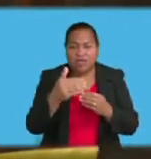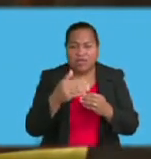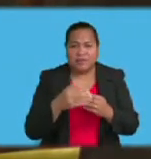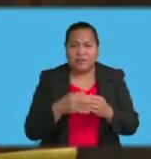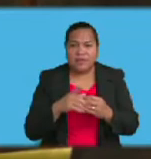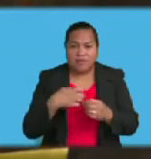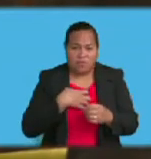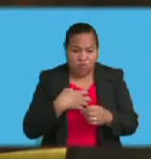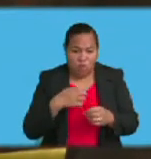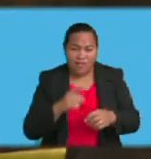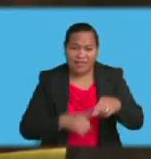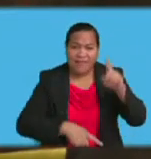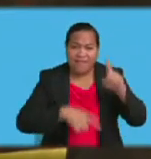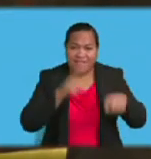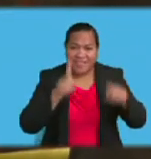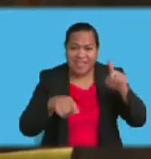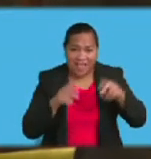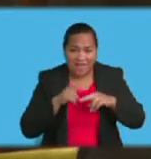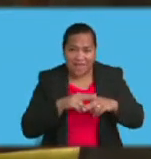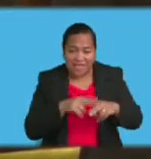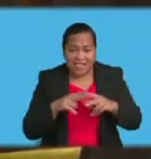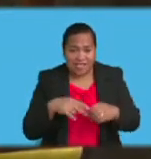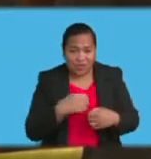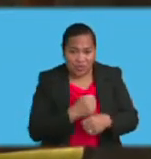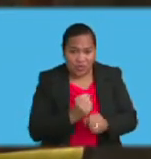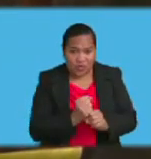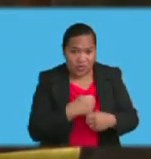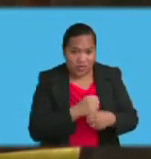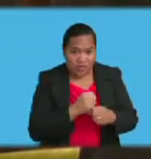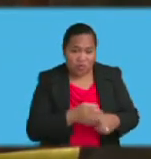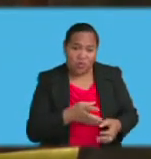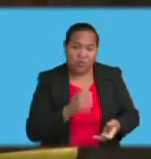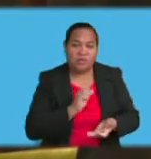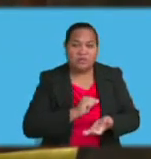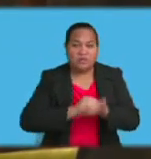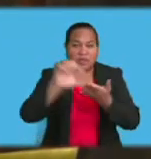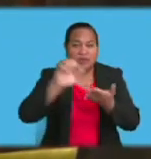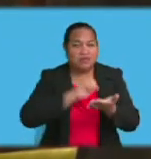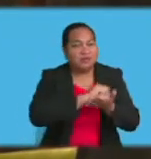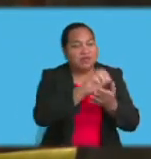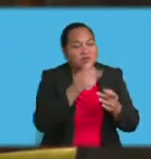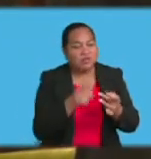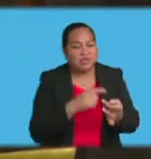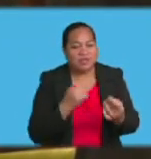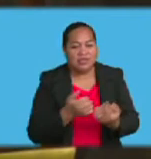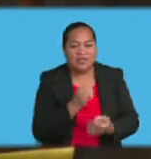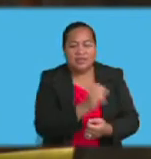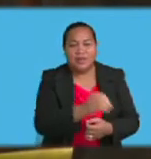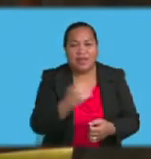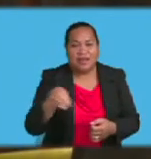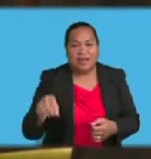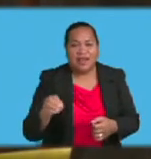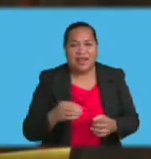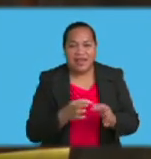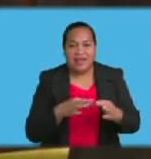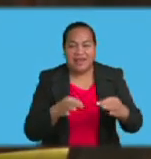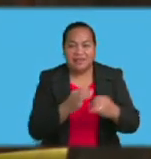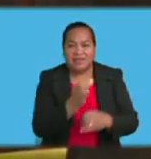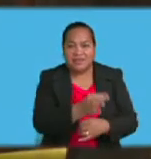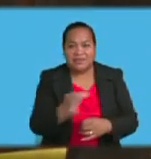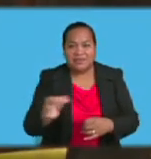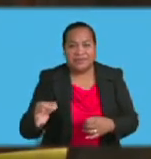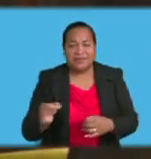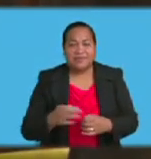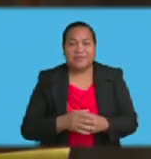for more diverse Fijian products to be supplied to our Pacific Island diaspora and other market segments